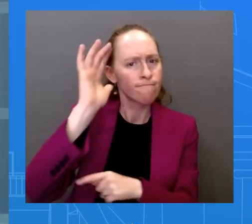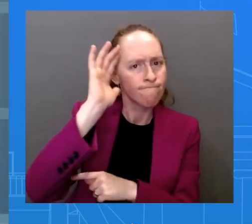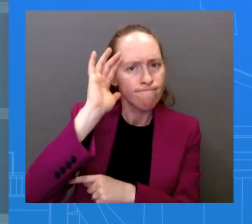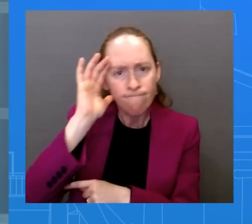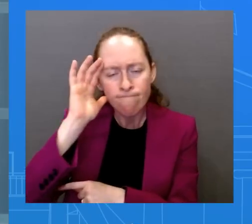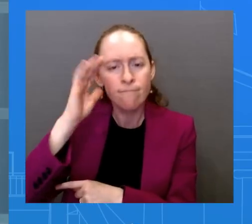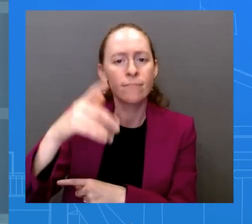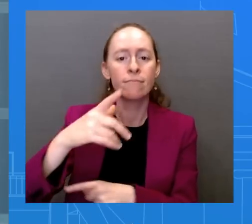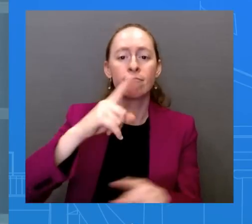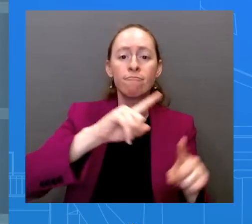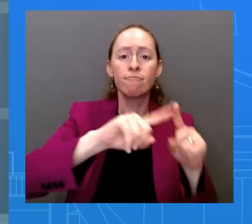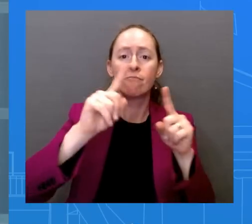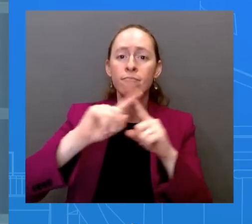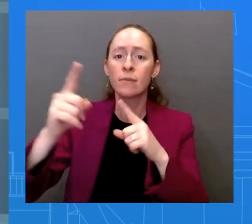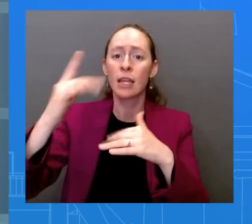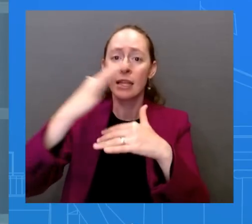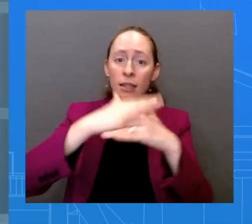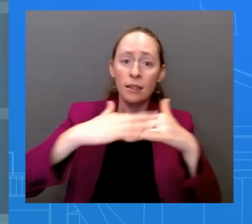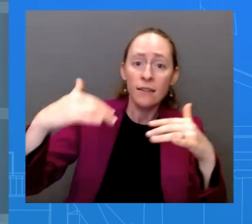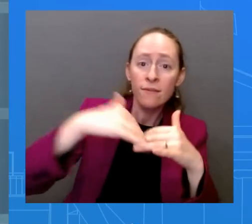impacted by this.